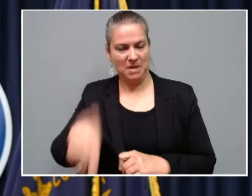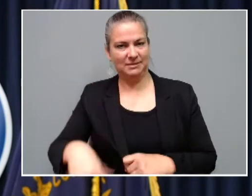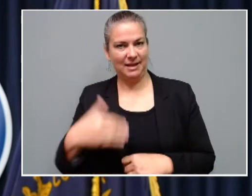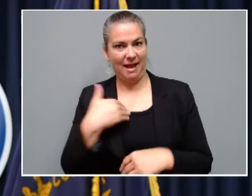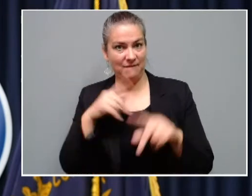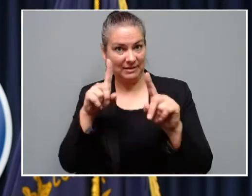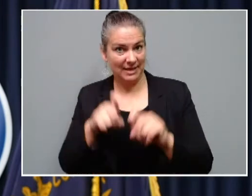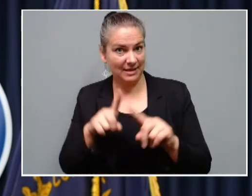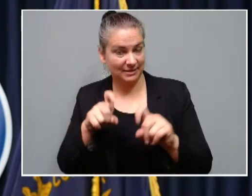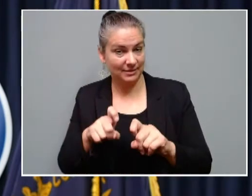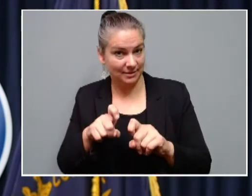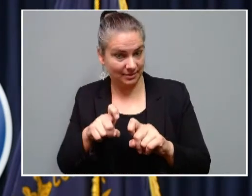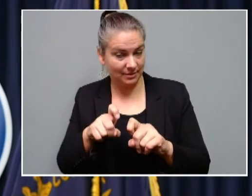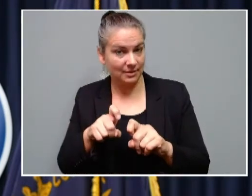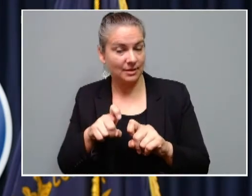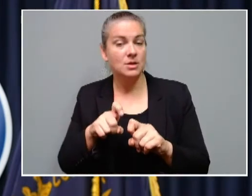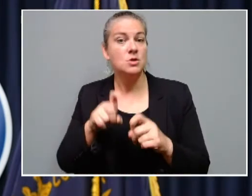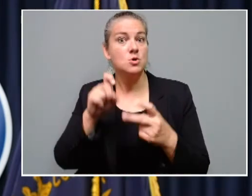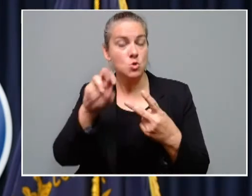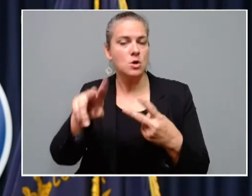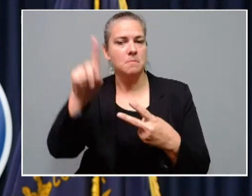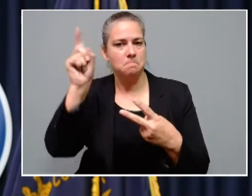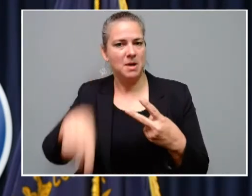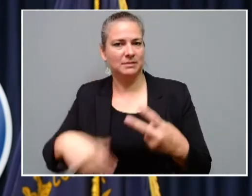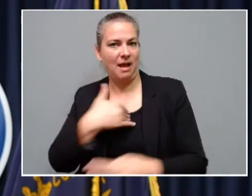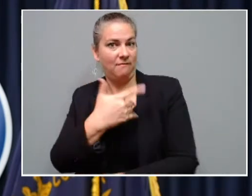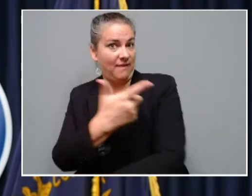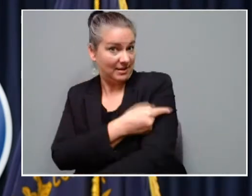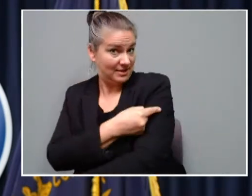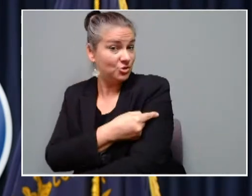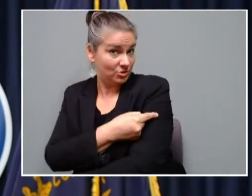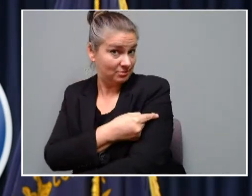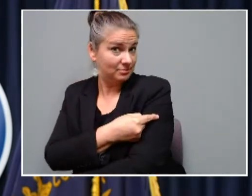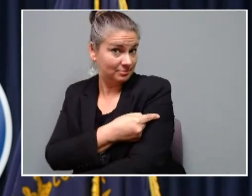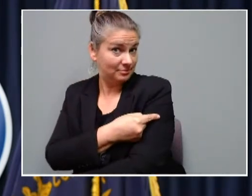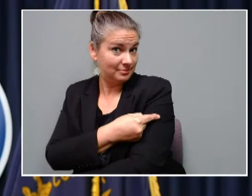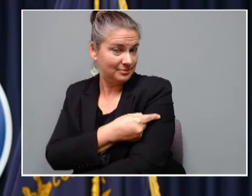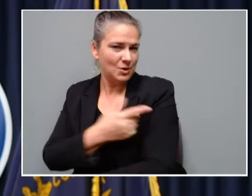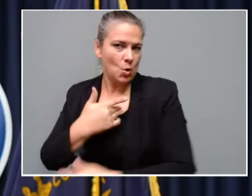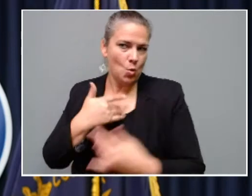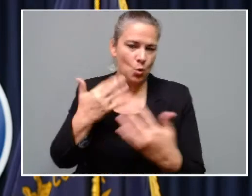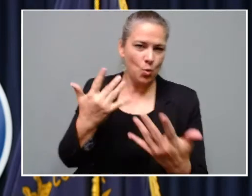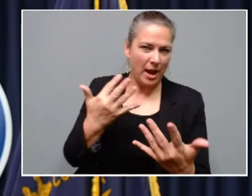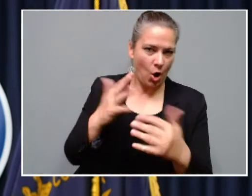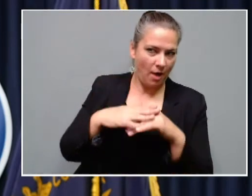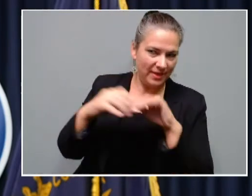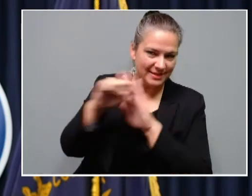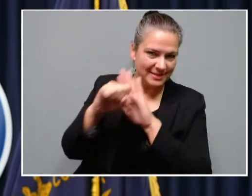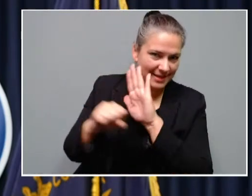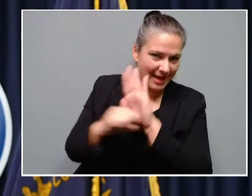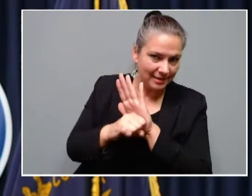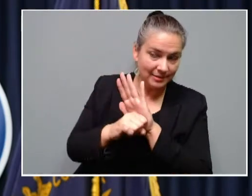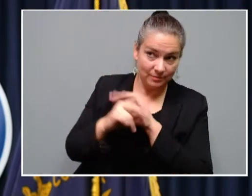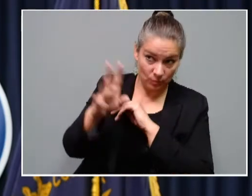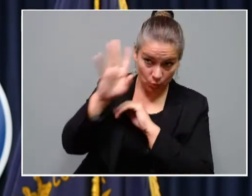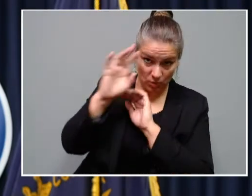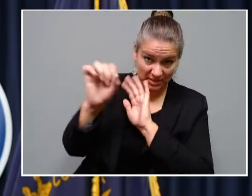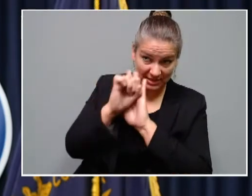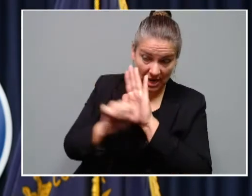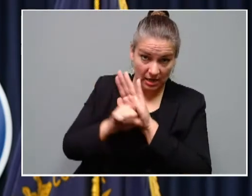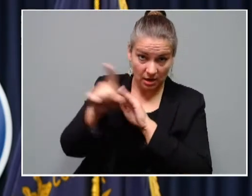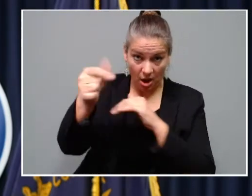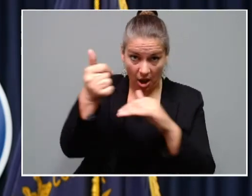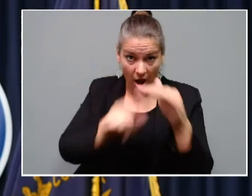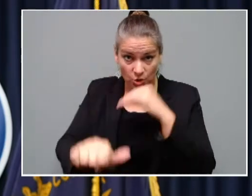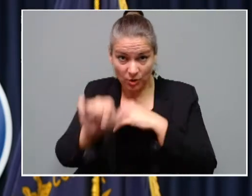week or get vaccinated. Let's do remember, because we're still waiting on the state and knowing if the state is going to fall under that, which